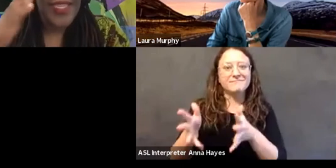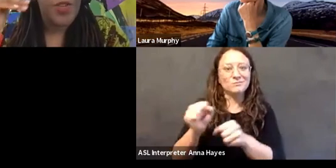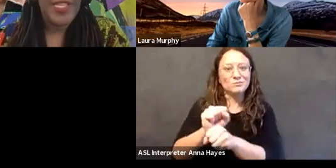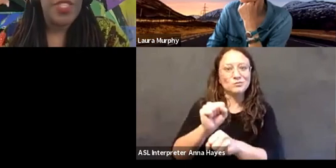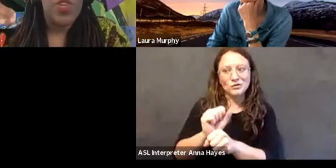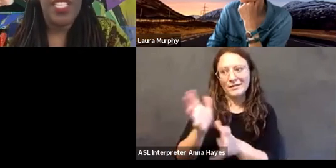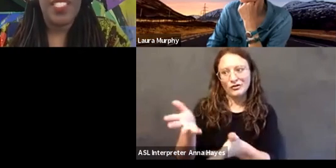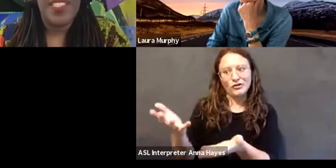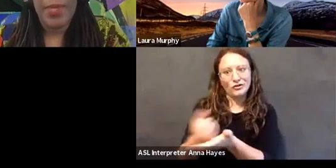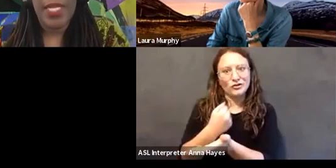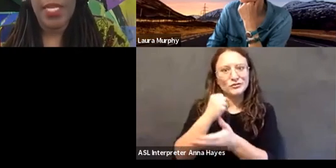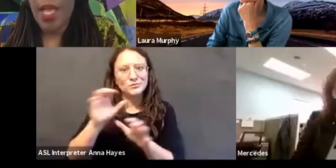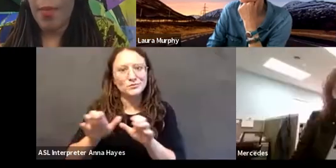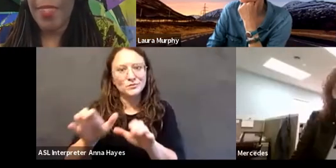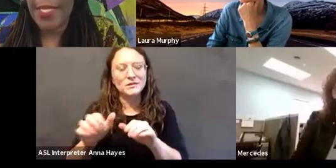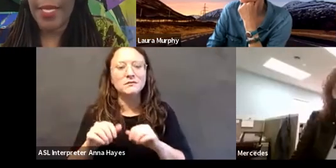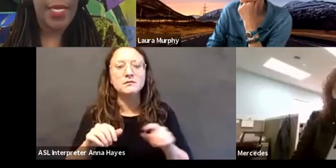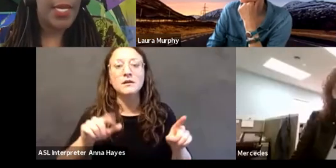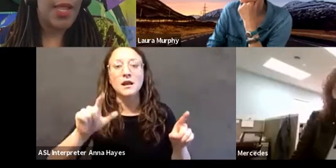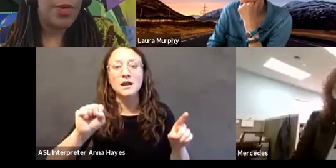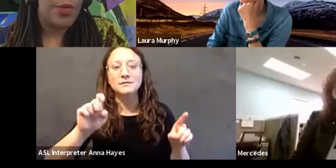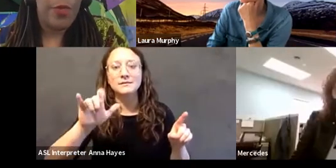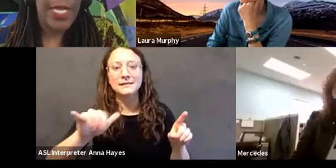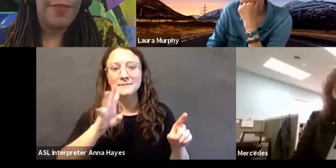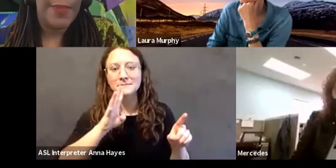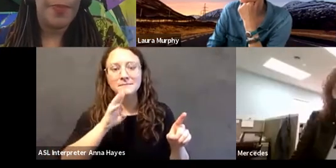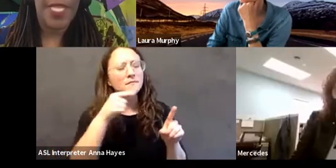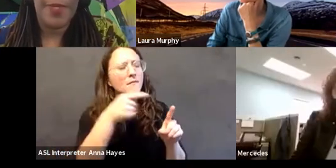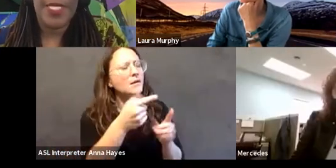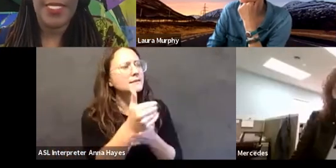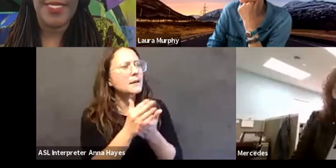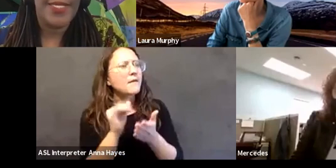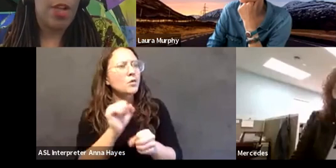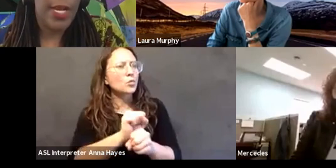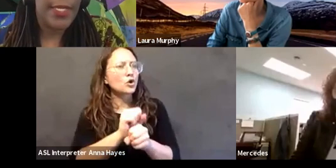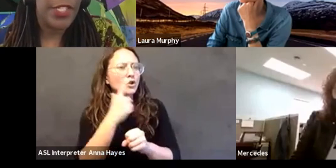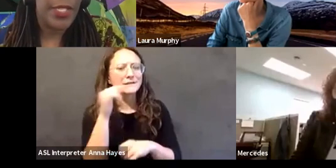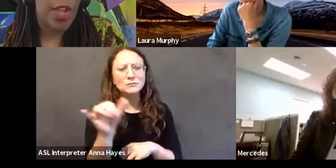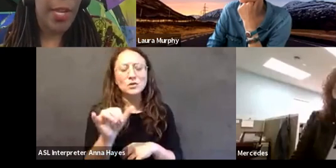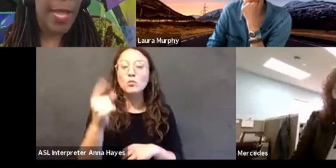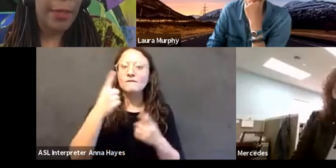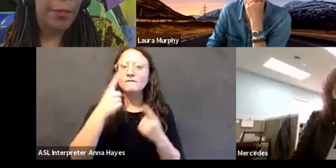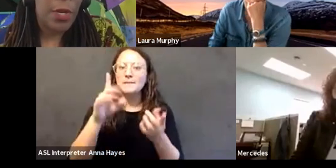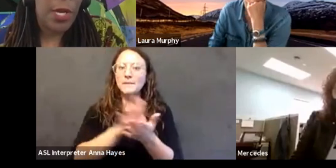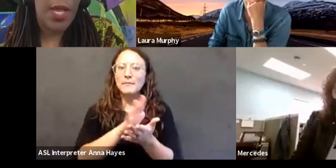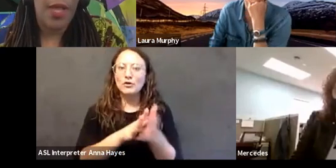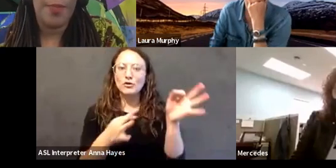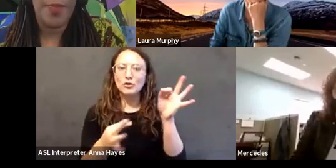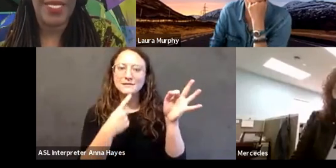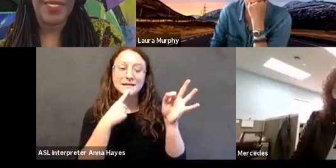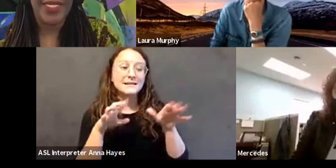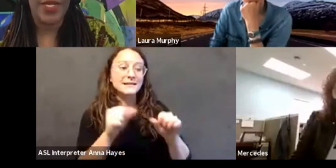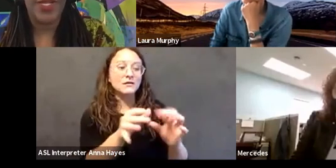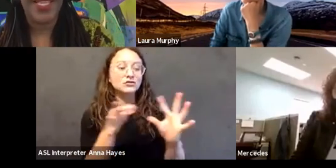Yeah, and I think, you know, some of the work looks similar. There's a really famous paper that says decolonization is not a